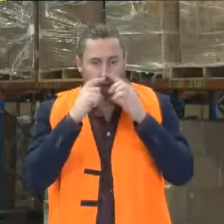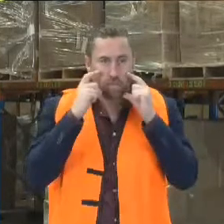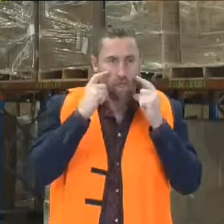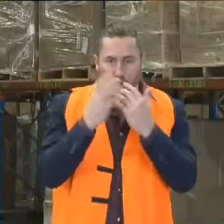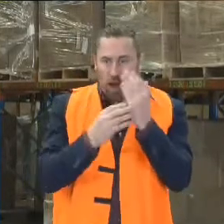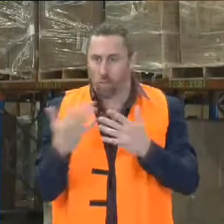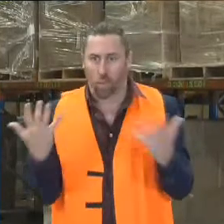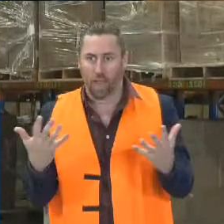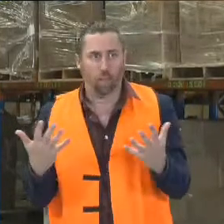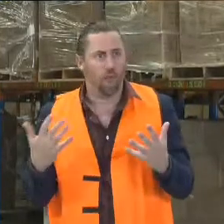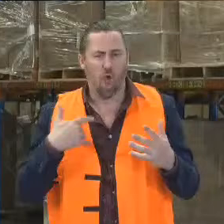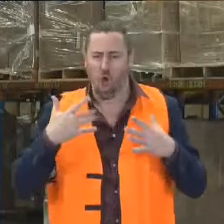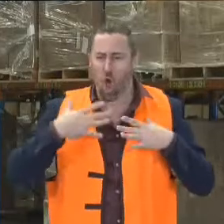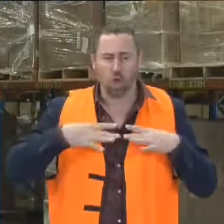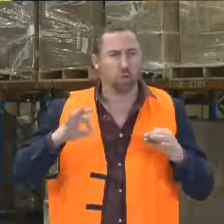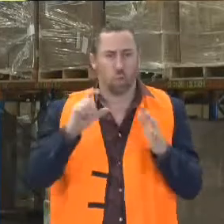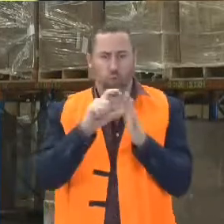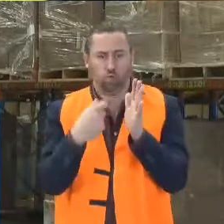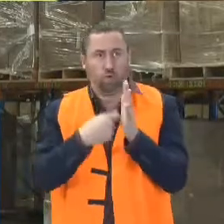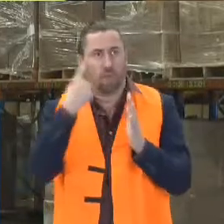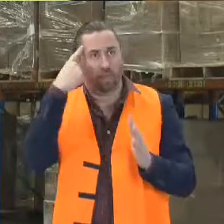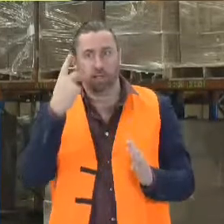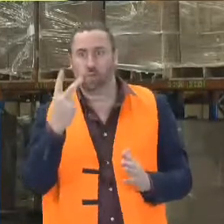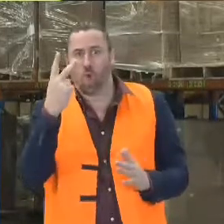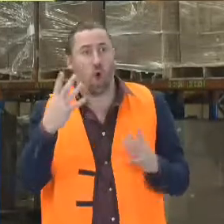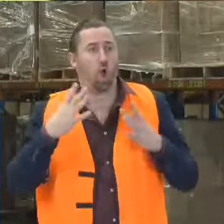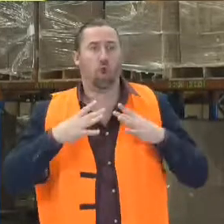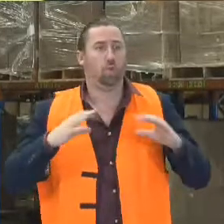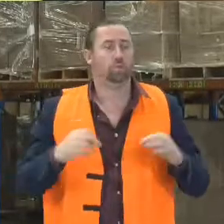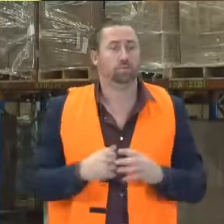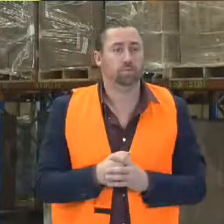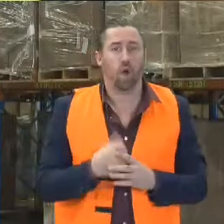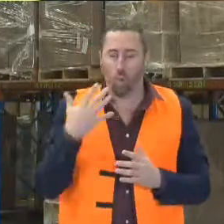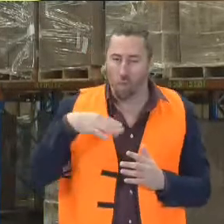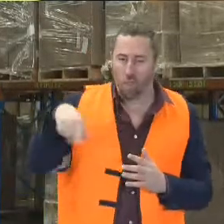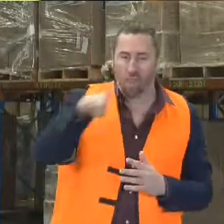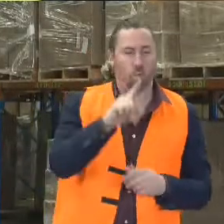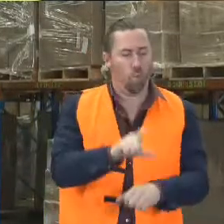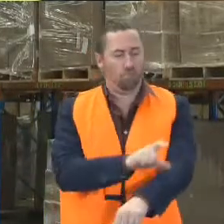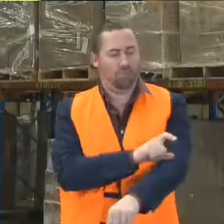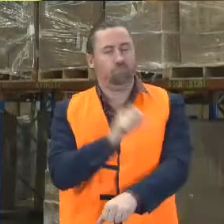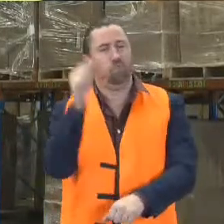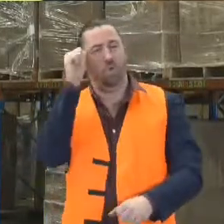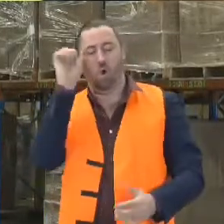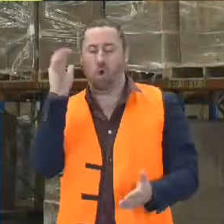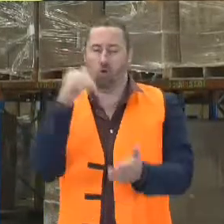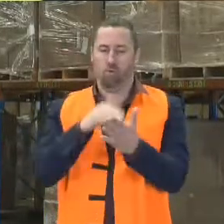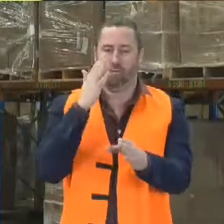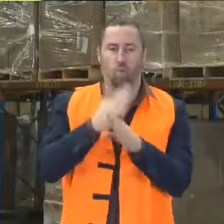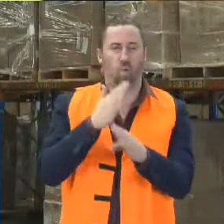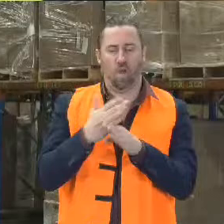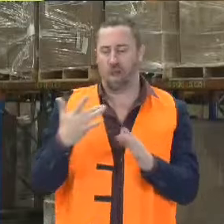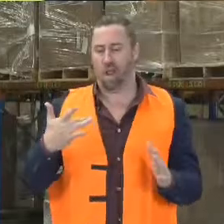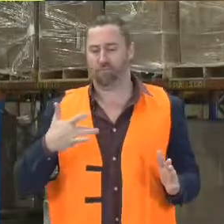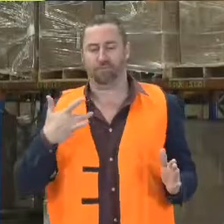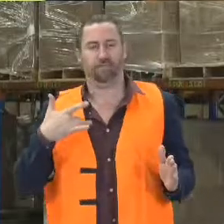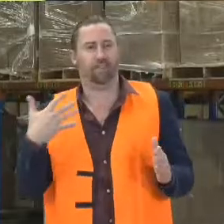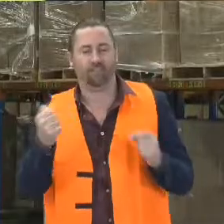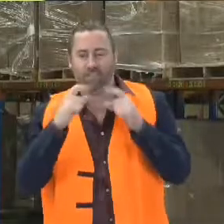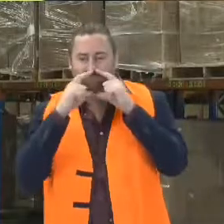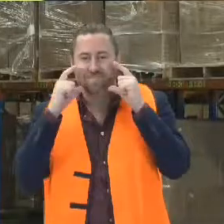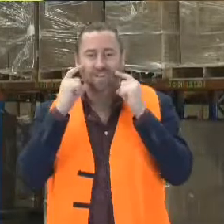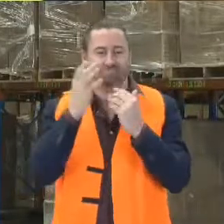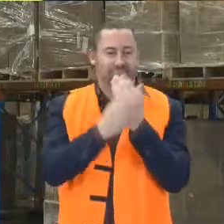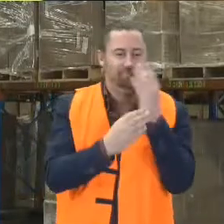again should a doctor have to worry if there'll be a surgical mask available for them. Never again should a nurse have to worry if there'll